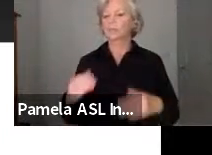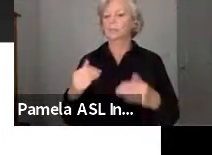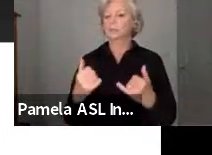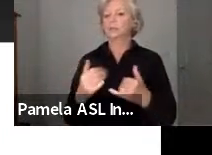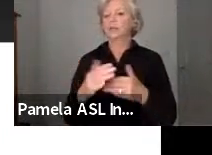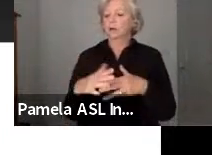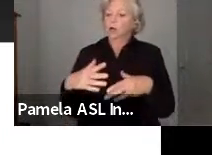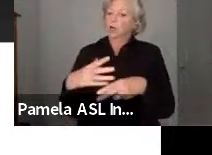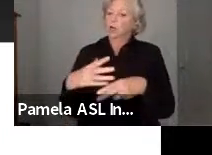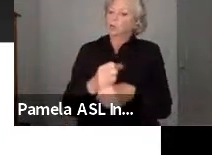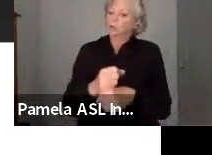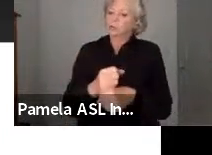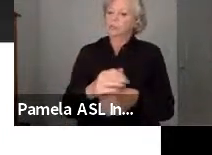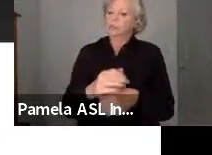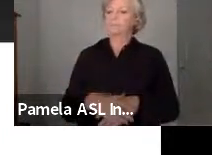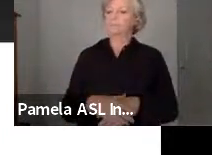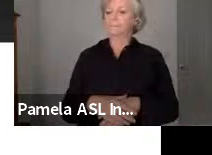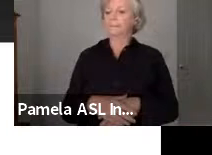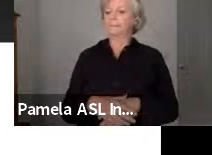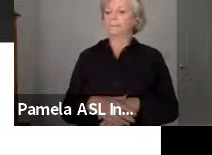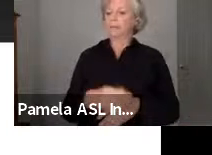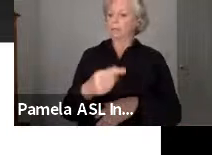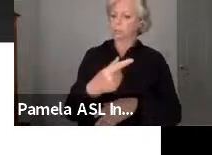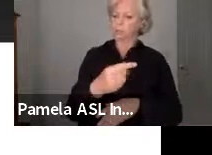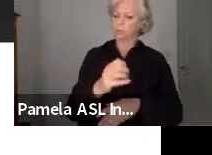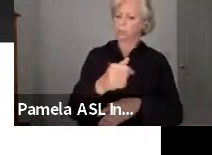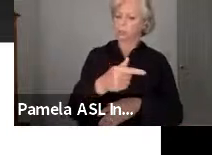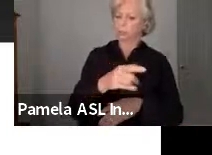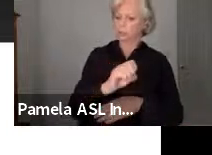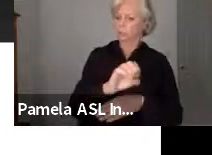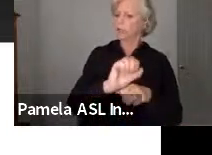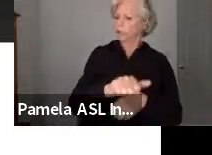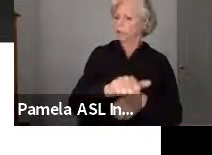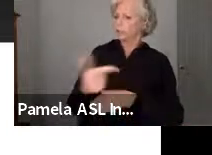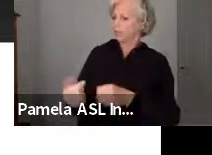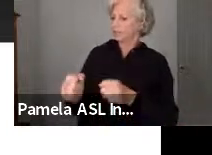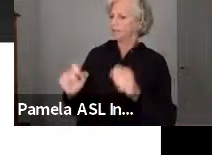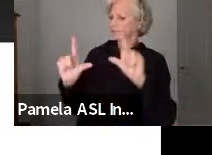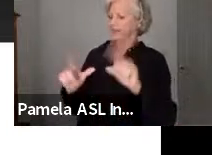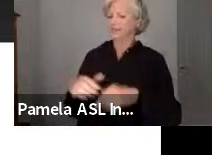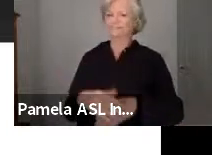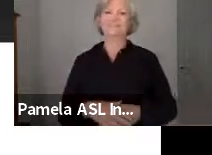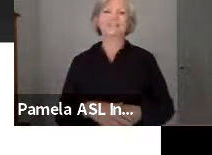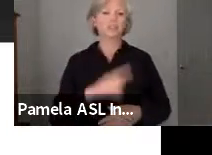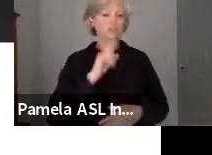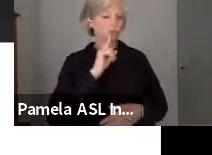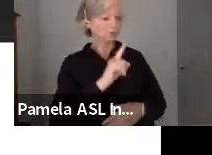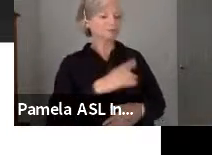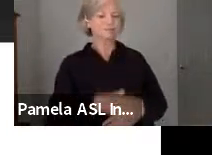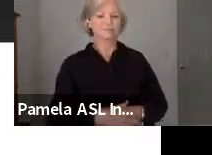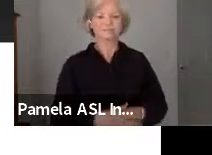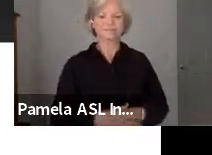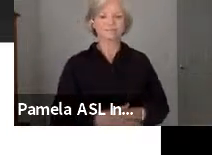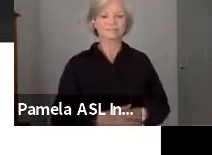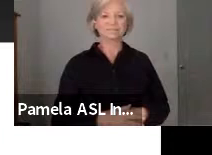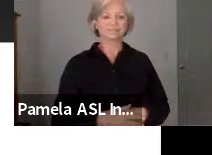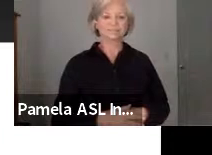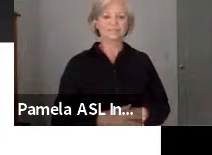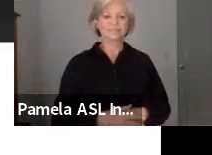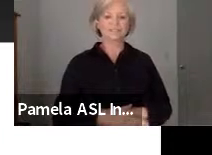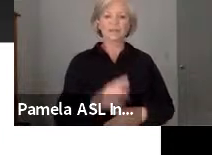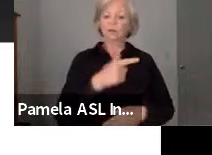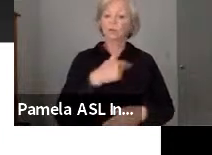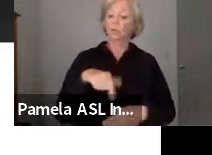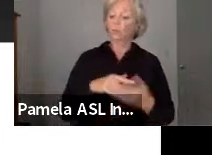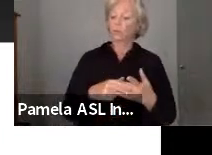Conclusions. George, would you like to take this slide? Sure, thanks, Liz. I think we kind of settled